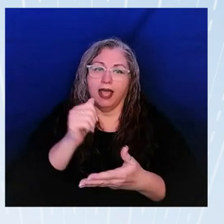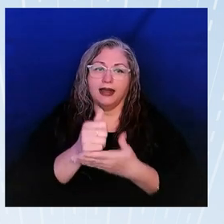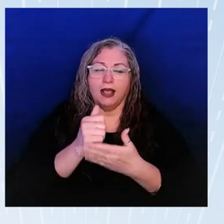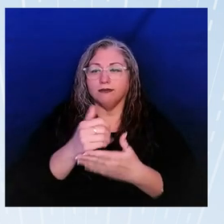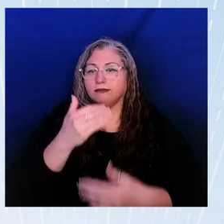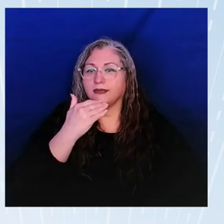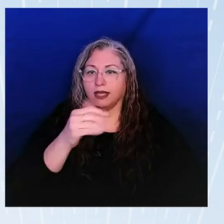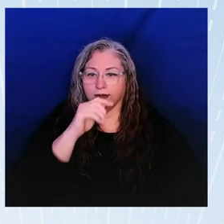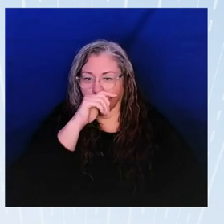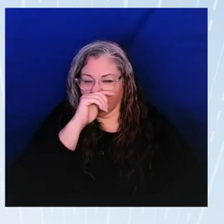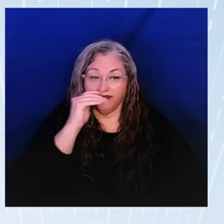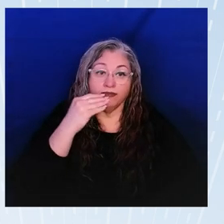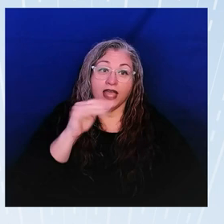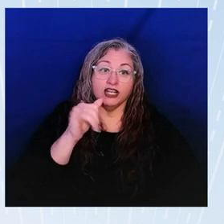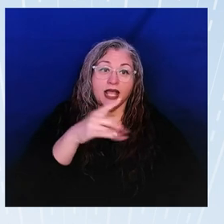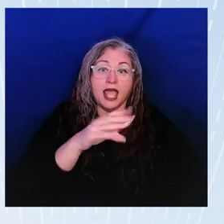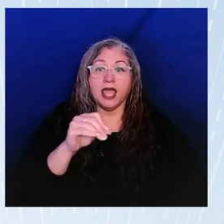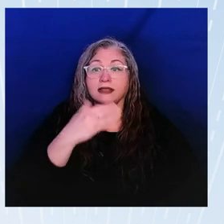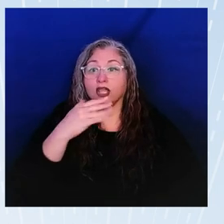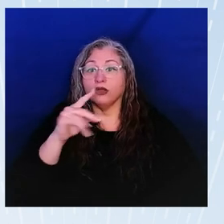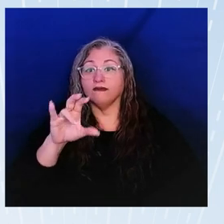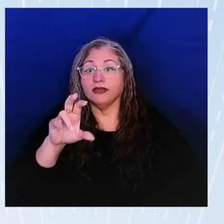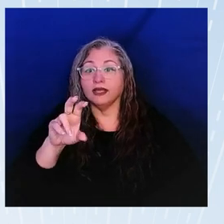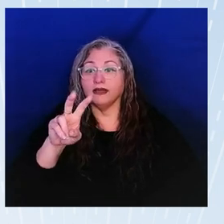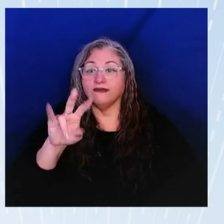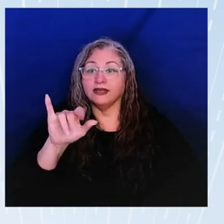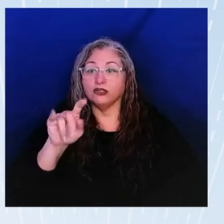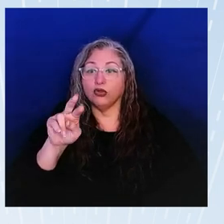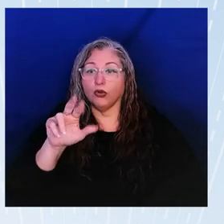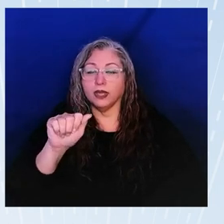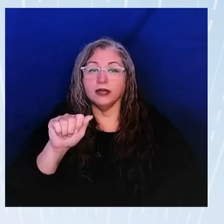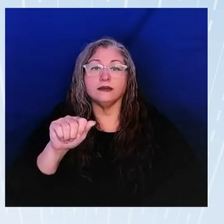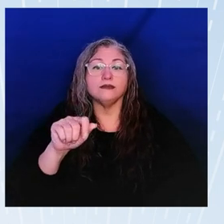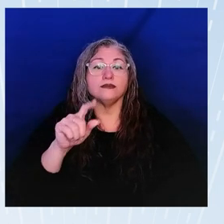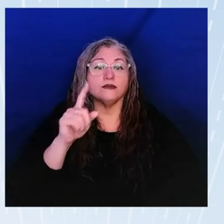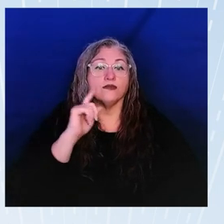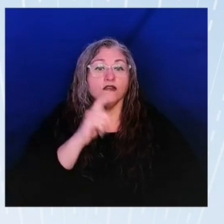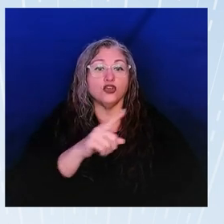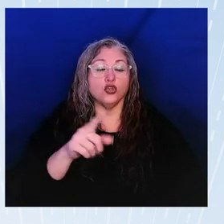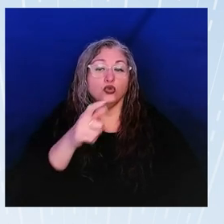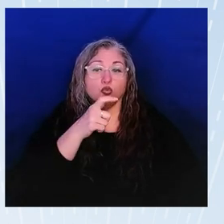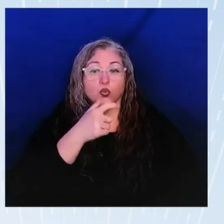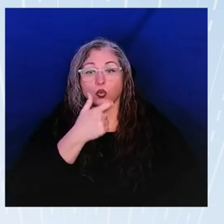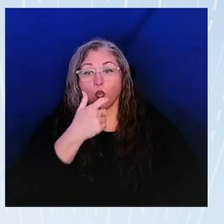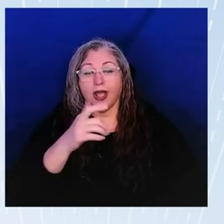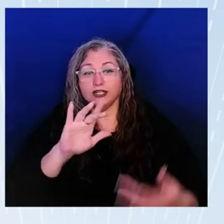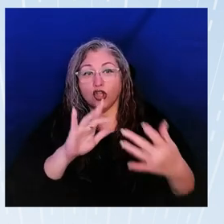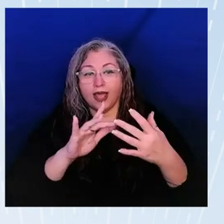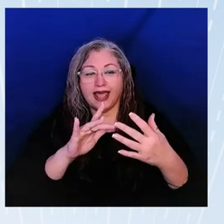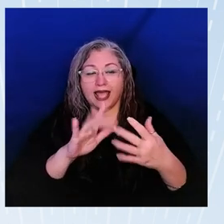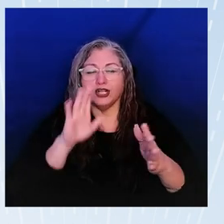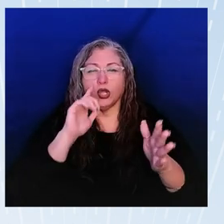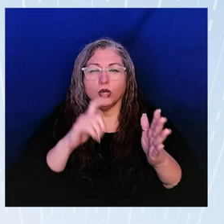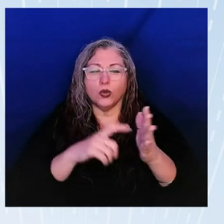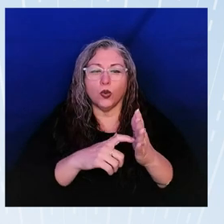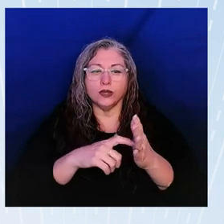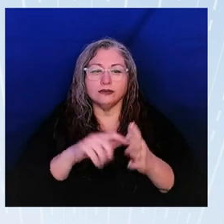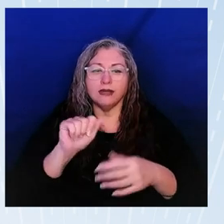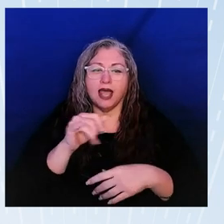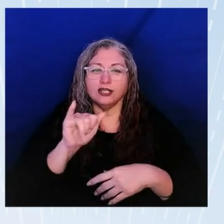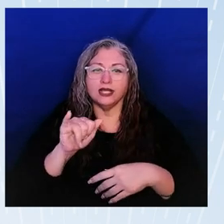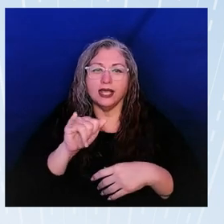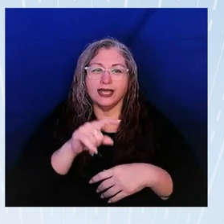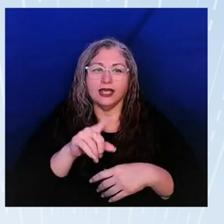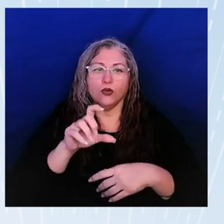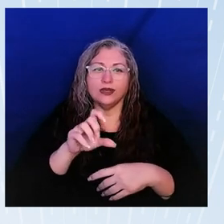Thank you, Ajay. Thank you, Victoria. I think for those of you that were watching online, just note that Ajay just went in a slightly